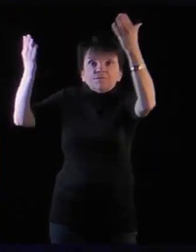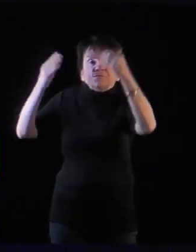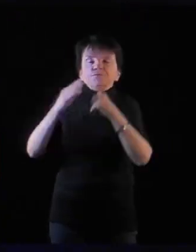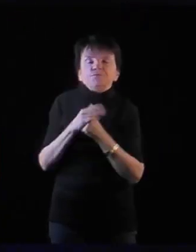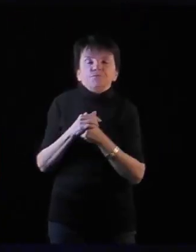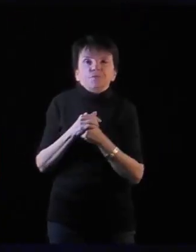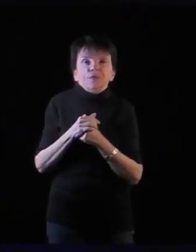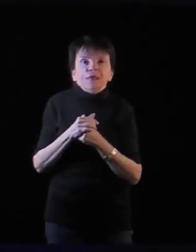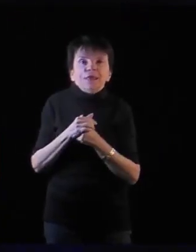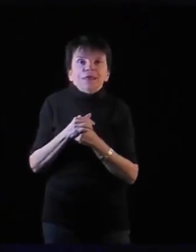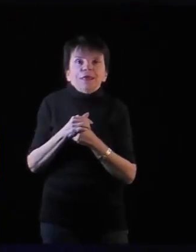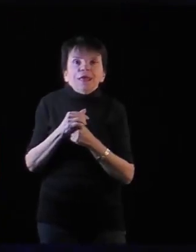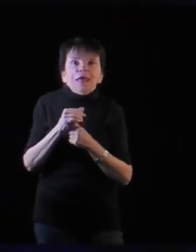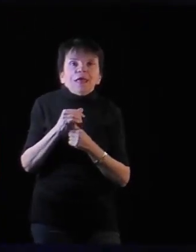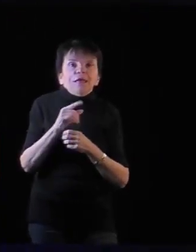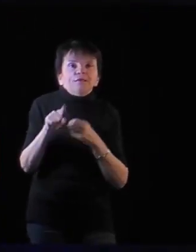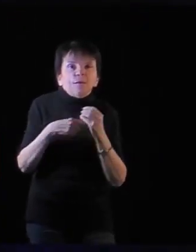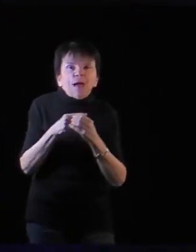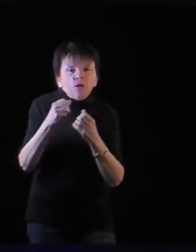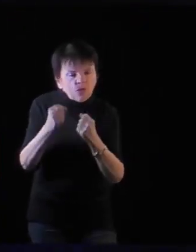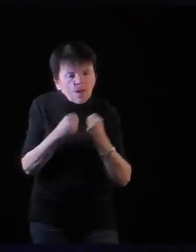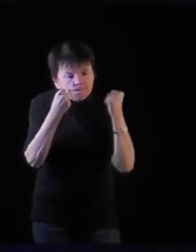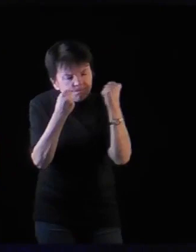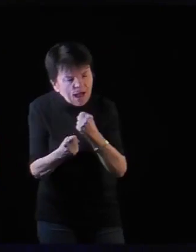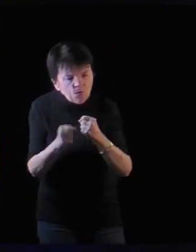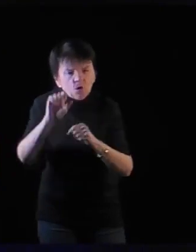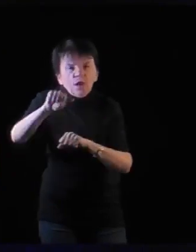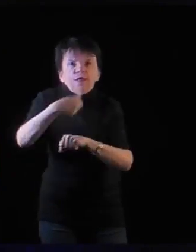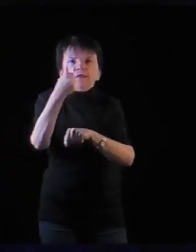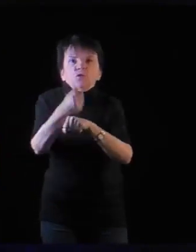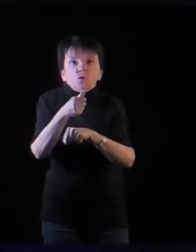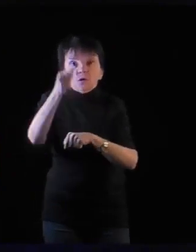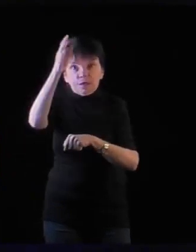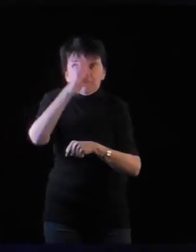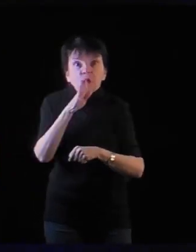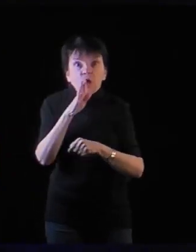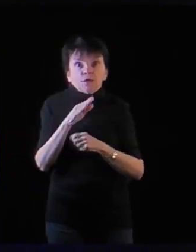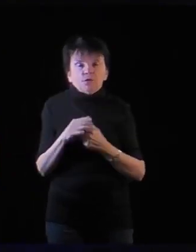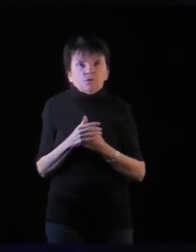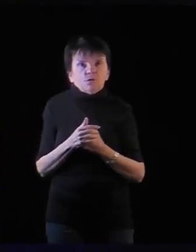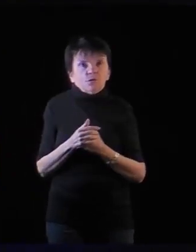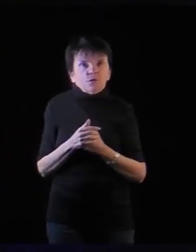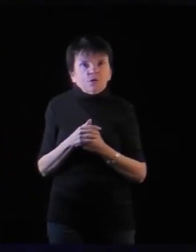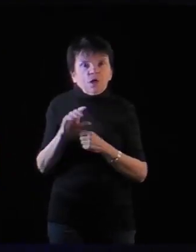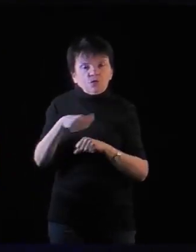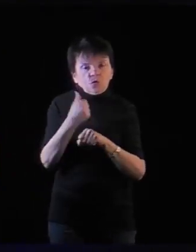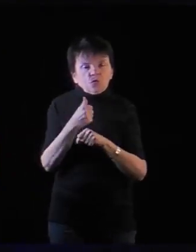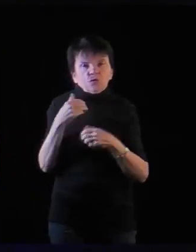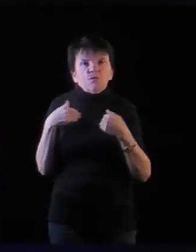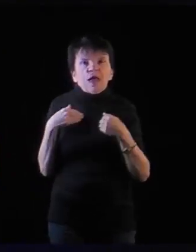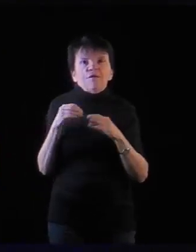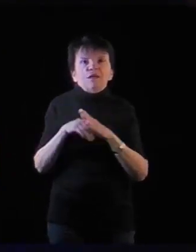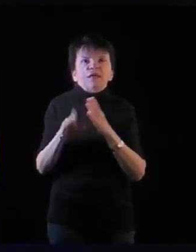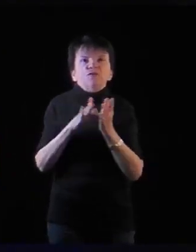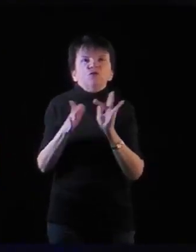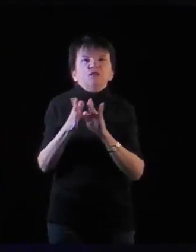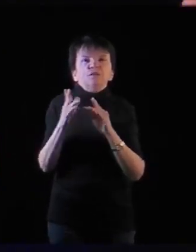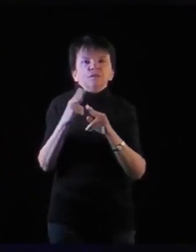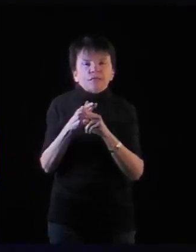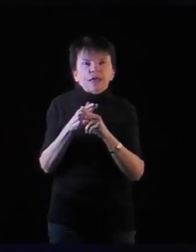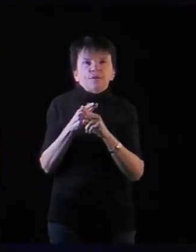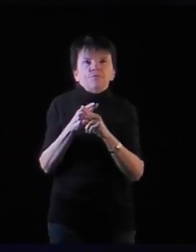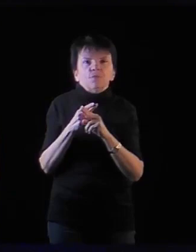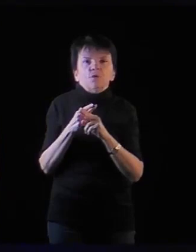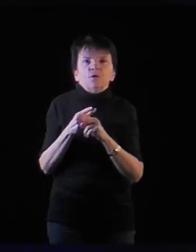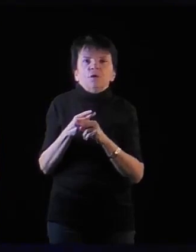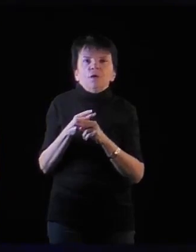the power of God. It's about the authority that you can have in Jesus' name. And because of that authority, the power